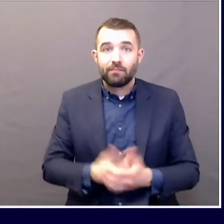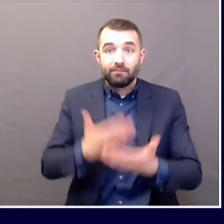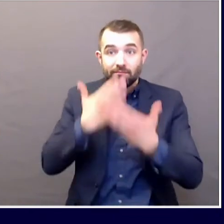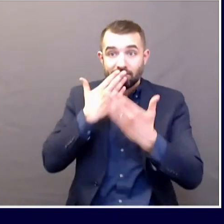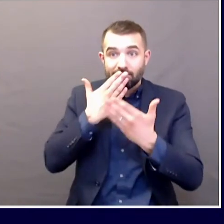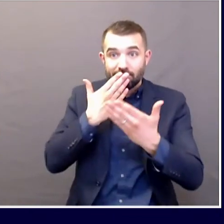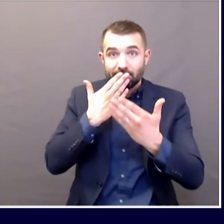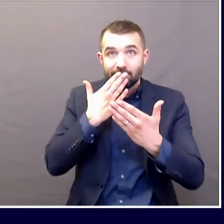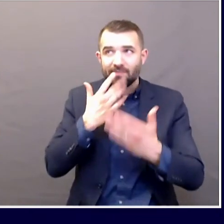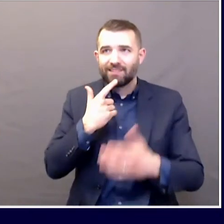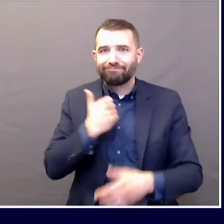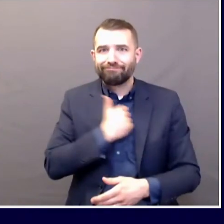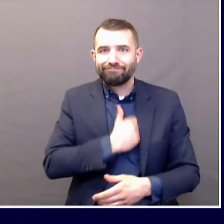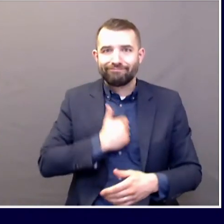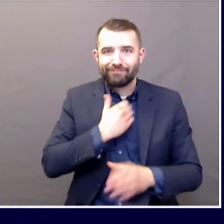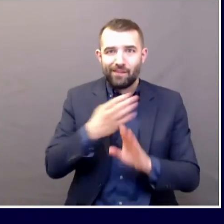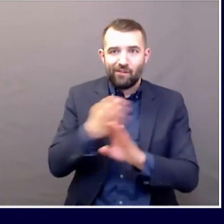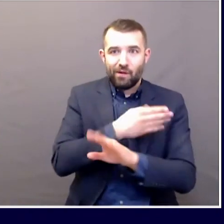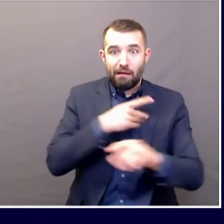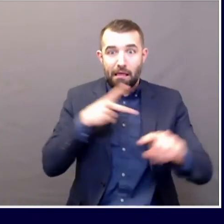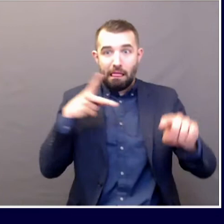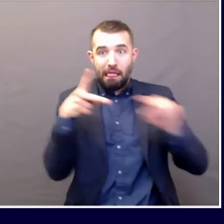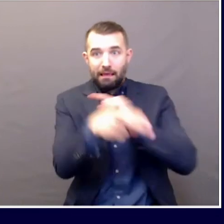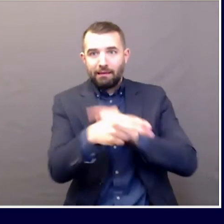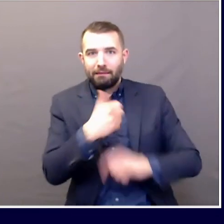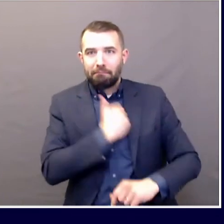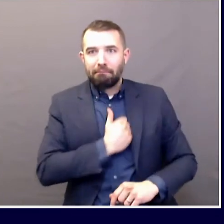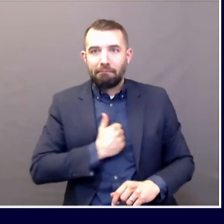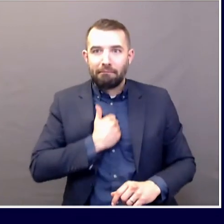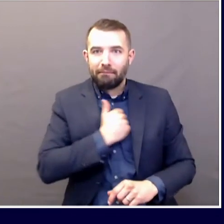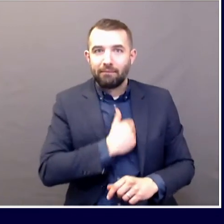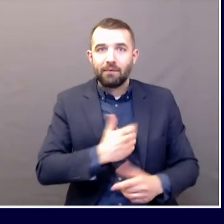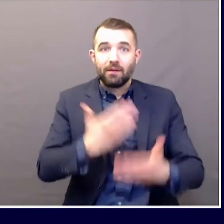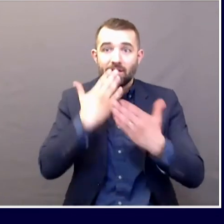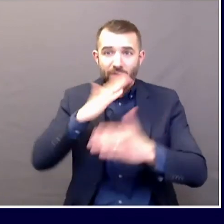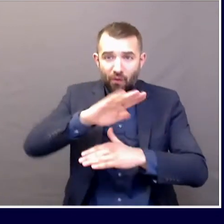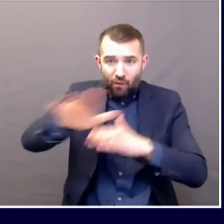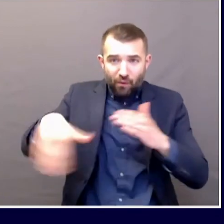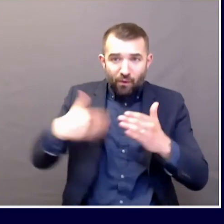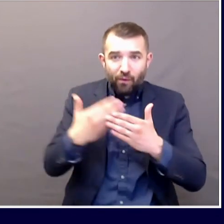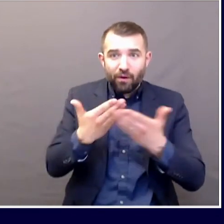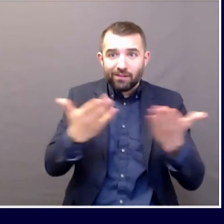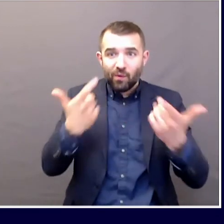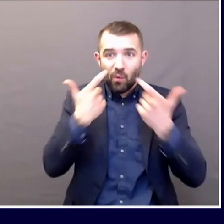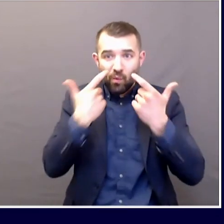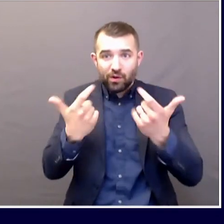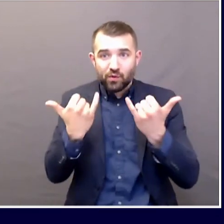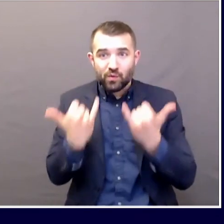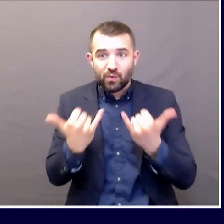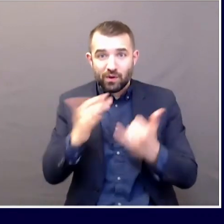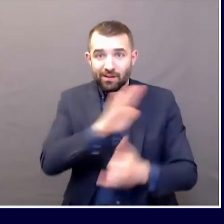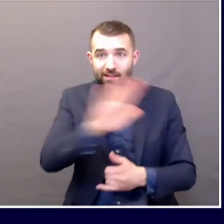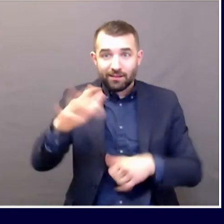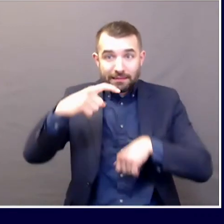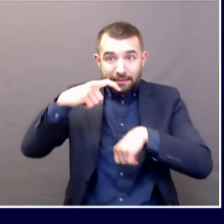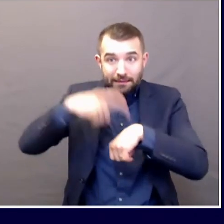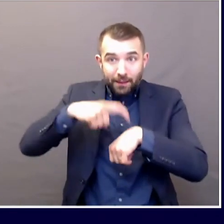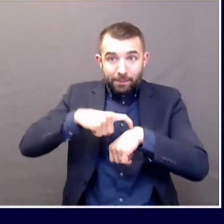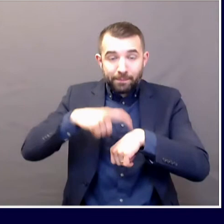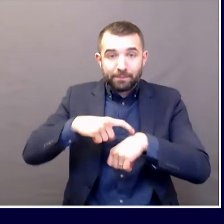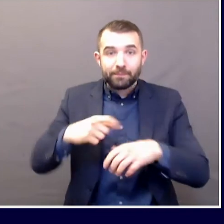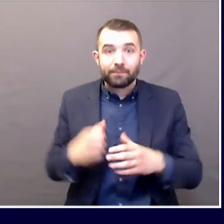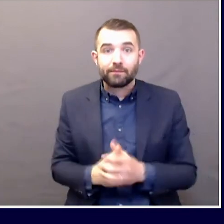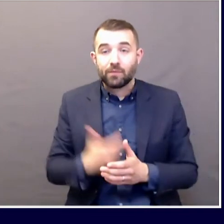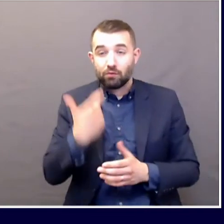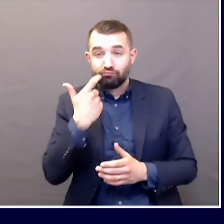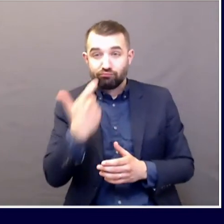apologies earlier, but thank you all for hopping on this afternoon. We appreciate you taking a little bit of time out of your afternoon to get up to speed on